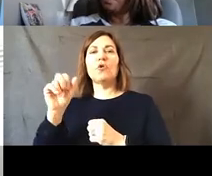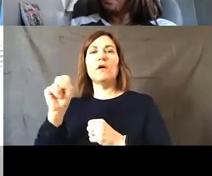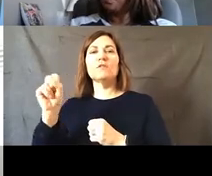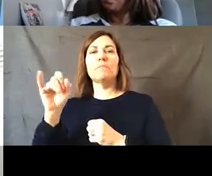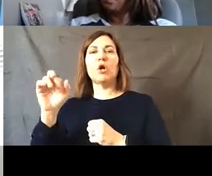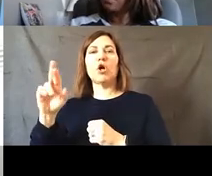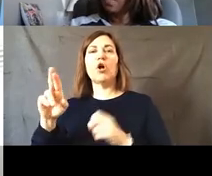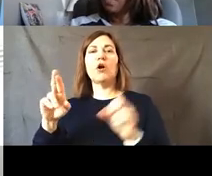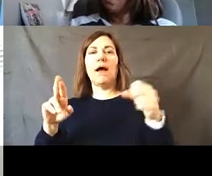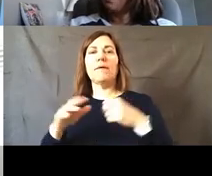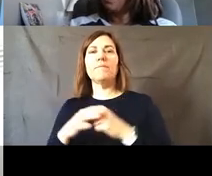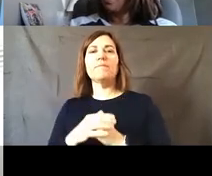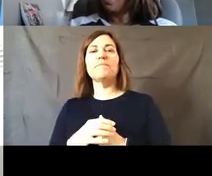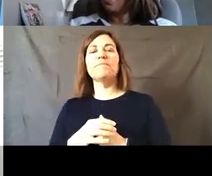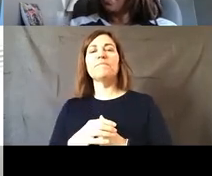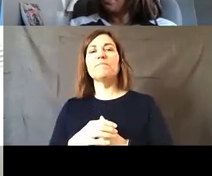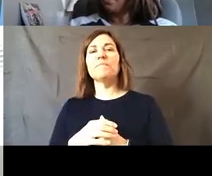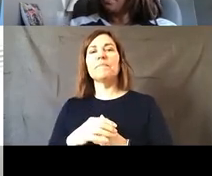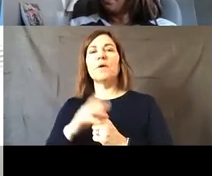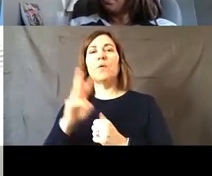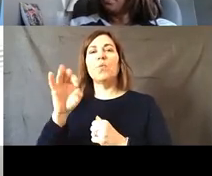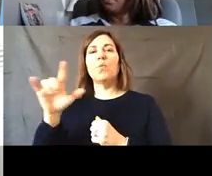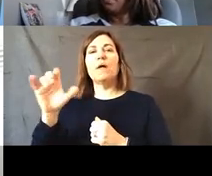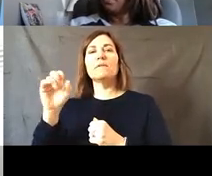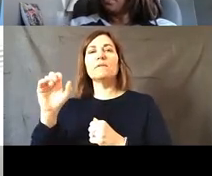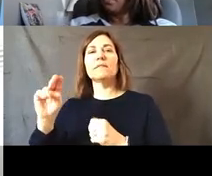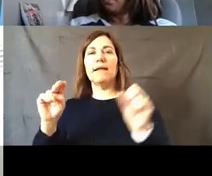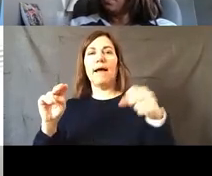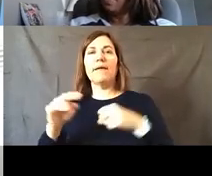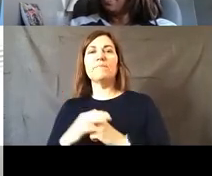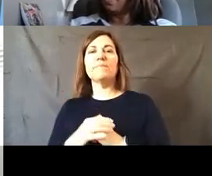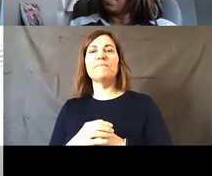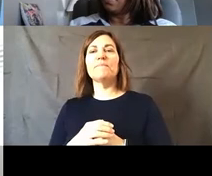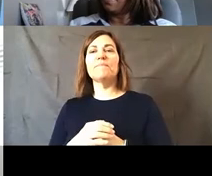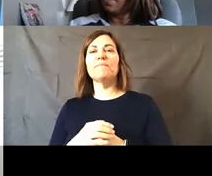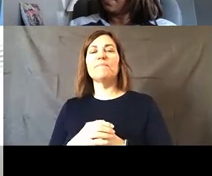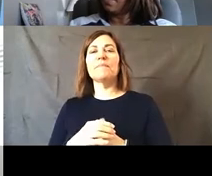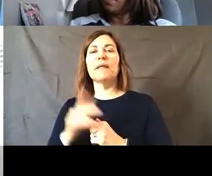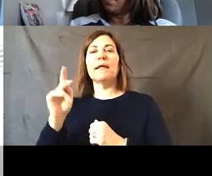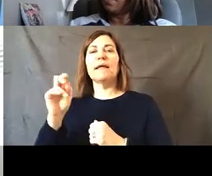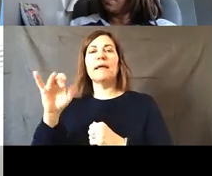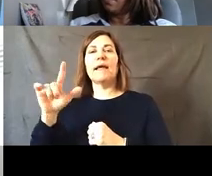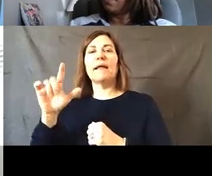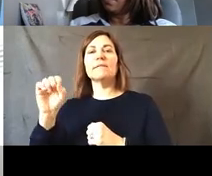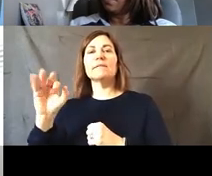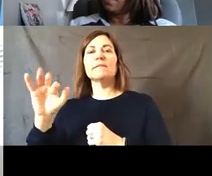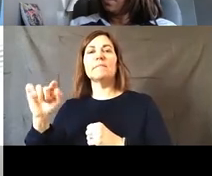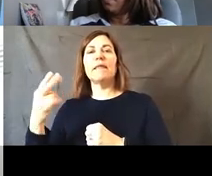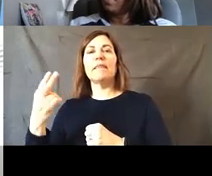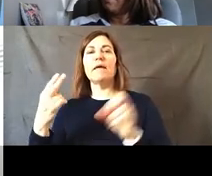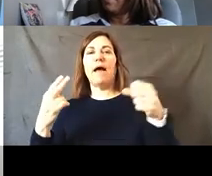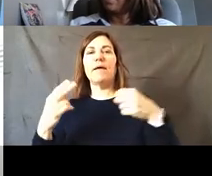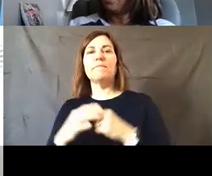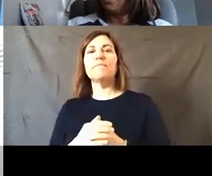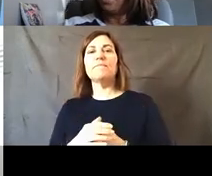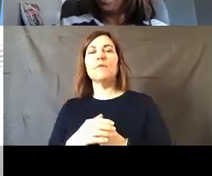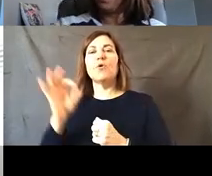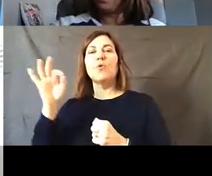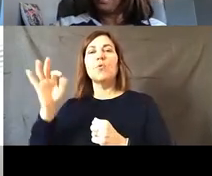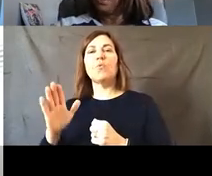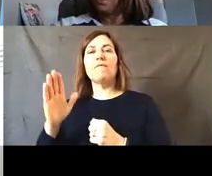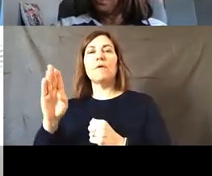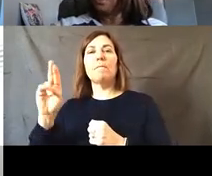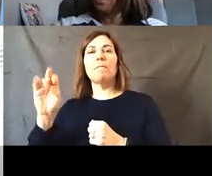Aye. Mr. Wilson. Aye. Mrs. Kell Smith. Aye. Reverend Burgess,